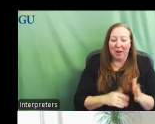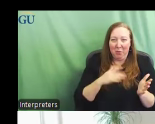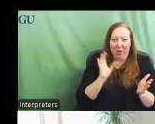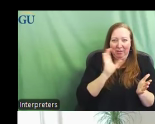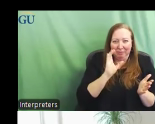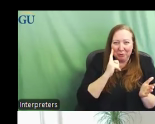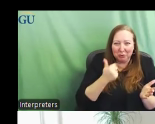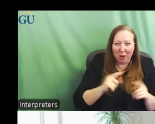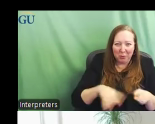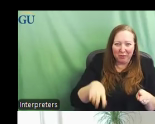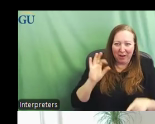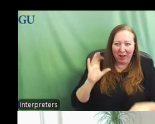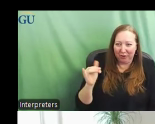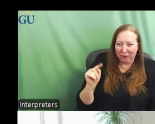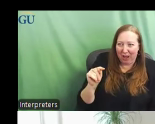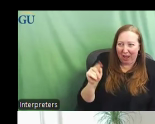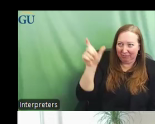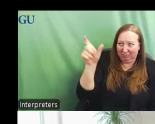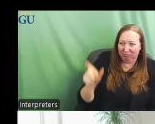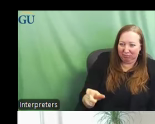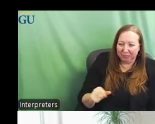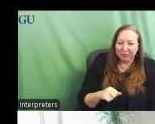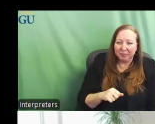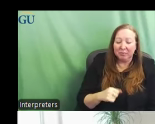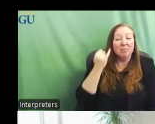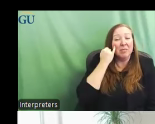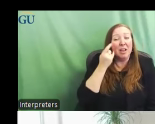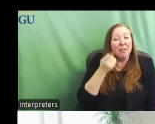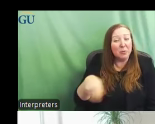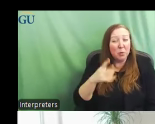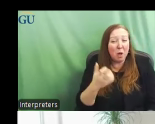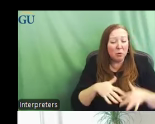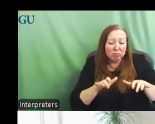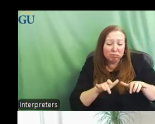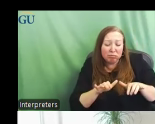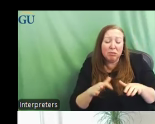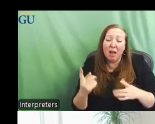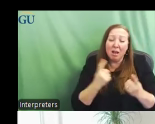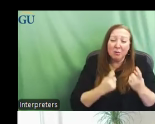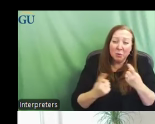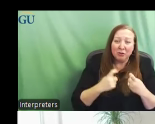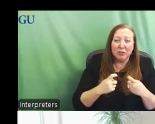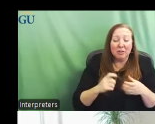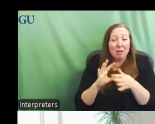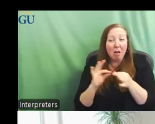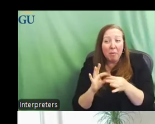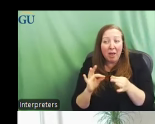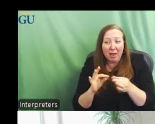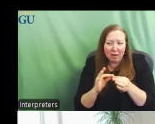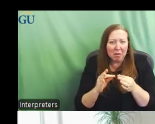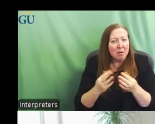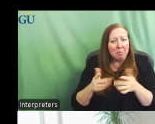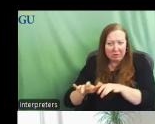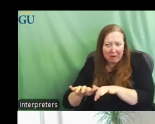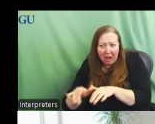So if there's anyone who wants to comment at any time, ask a question, feel free to unmute yourself, or